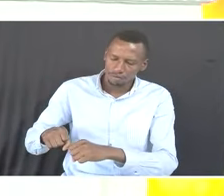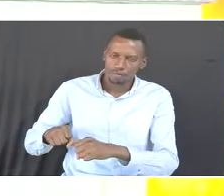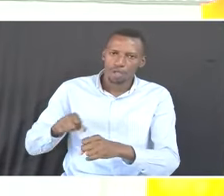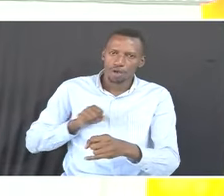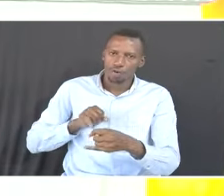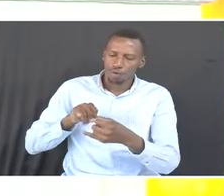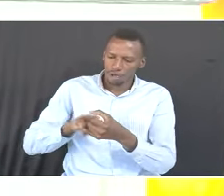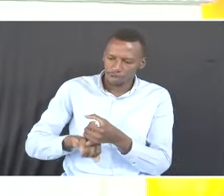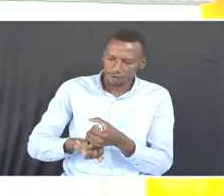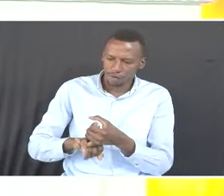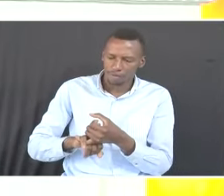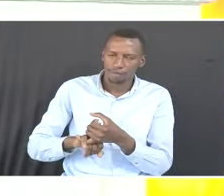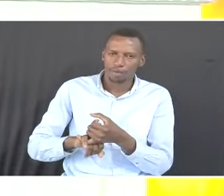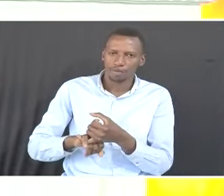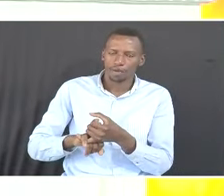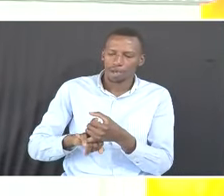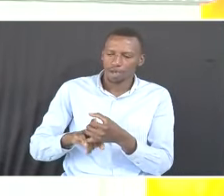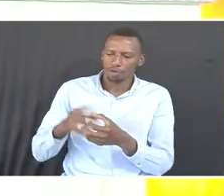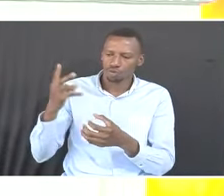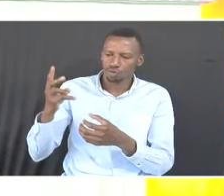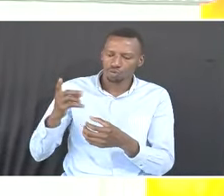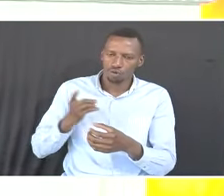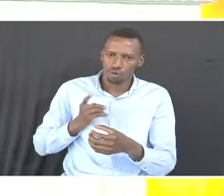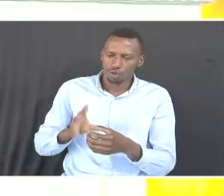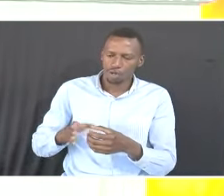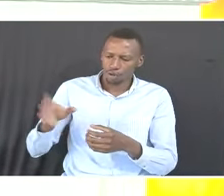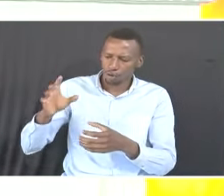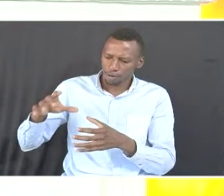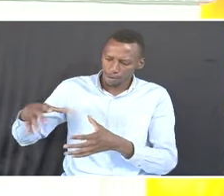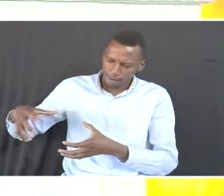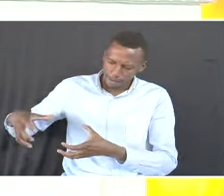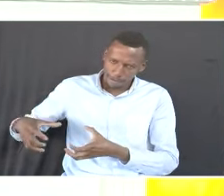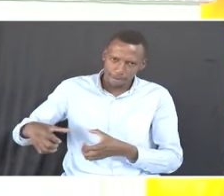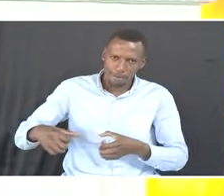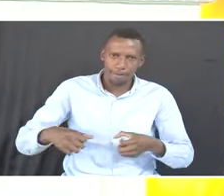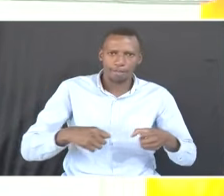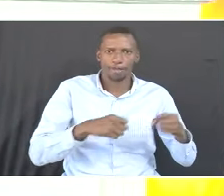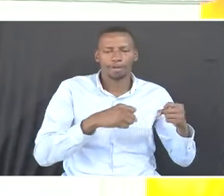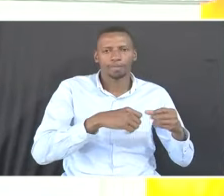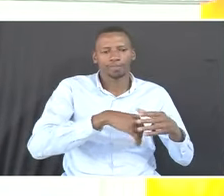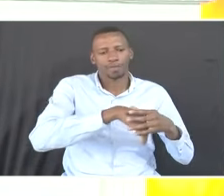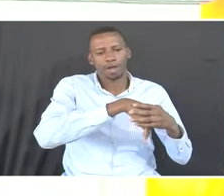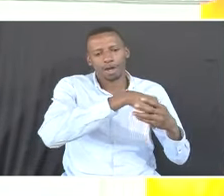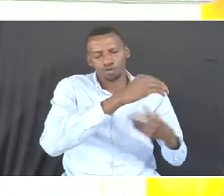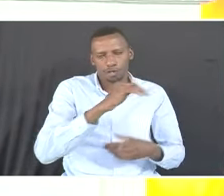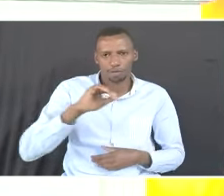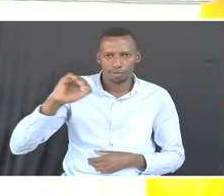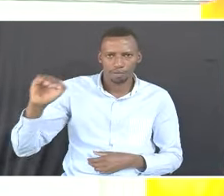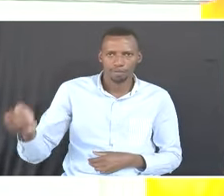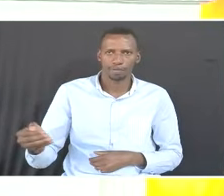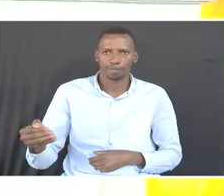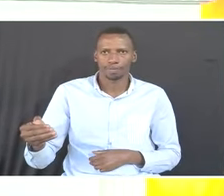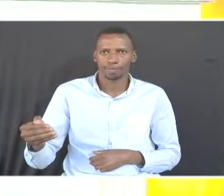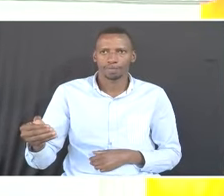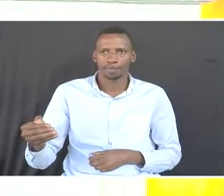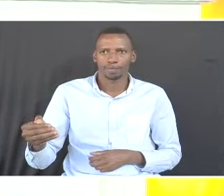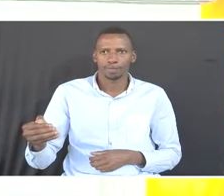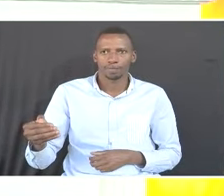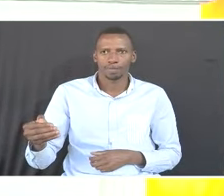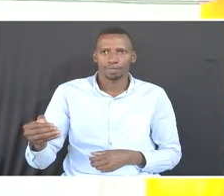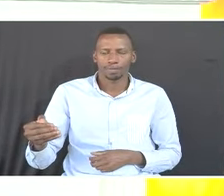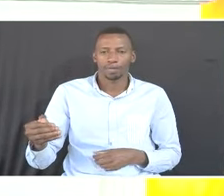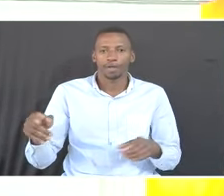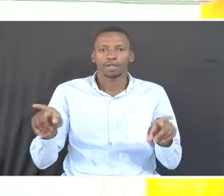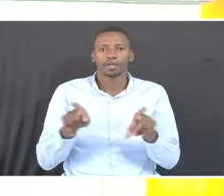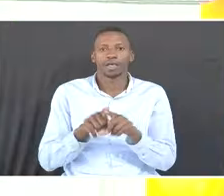daughters, the Lord being merciful to him, and they brought him out and set him outside the city. Even today, many of